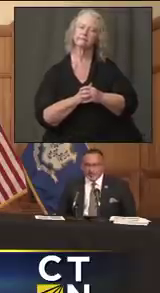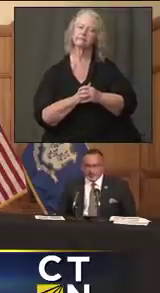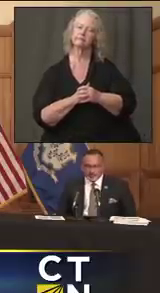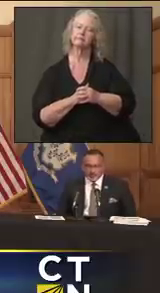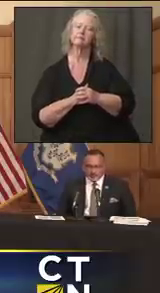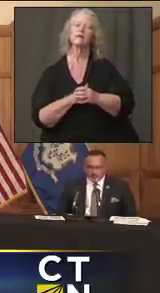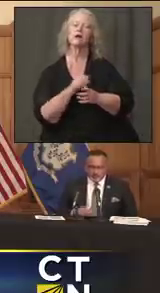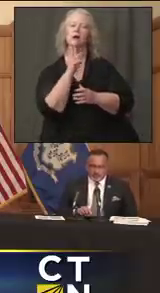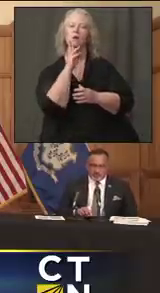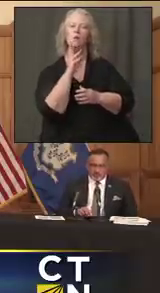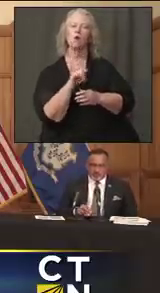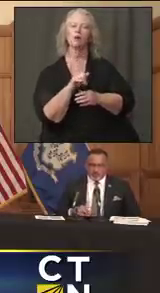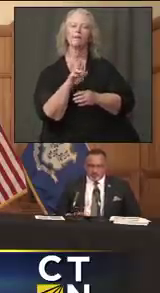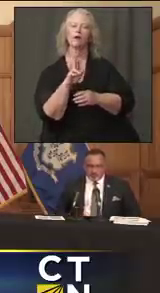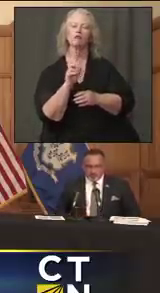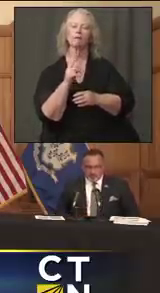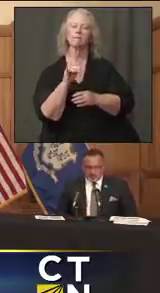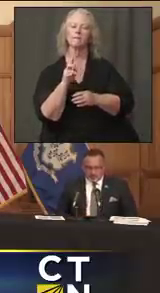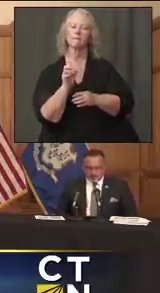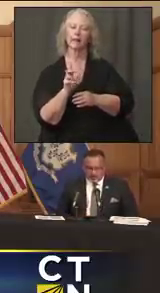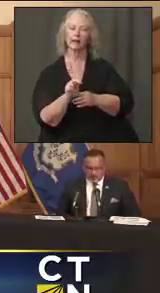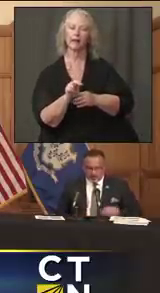The Waterbury Republican American.